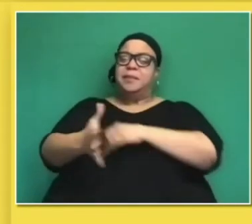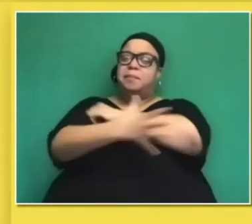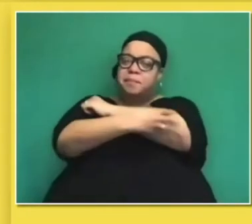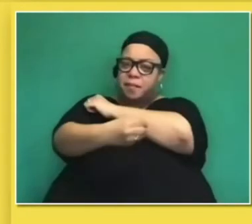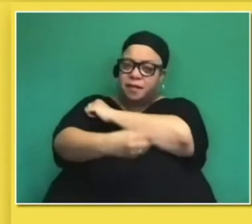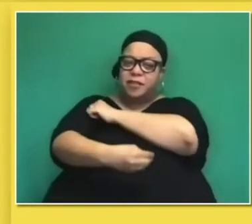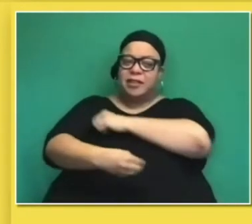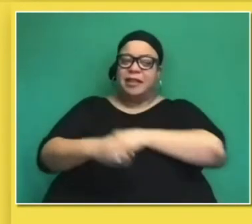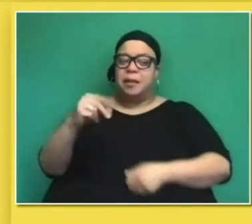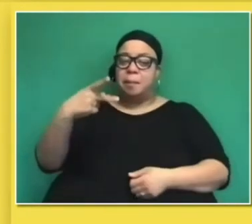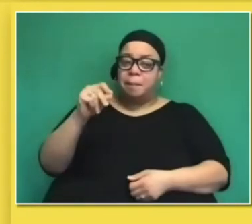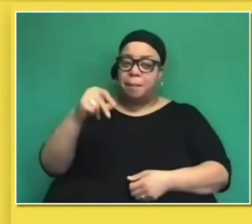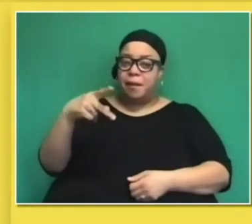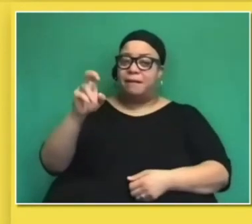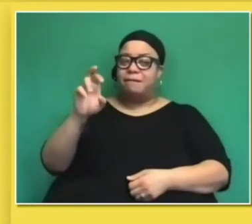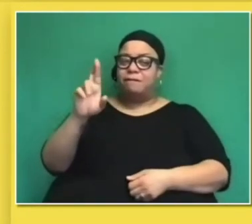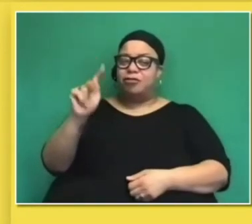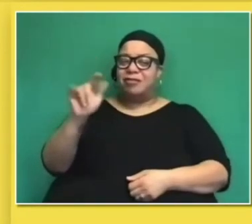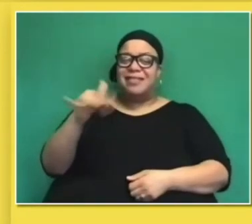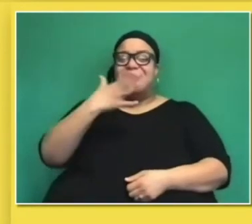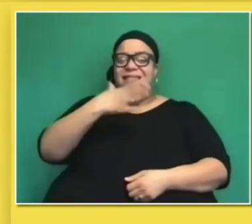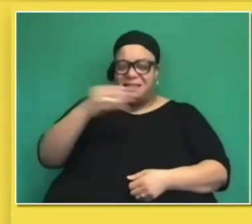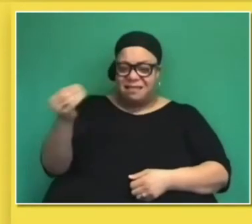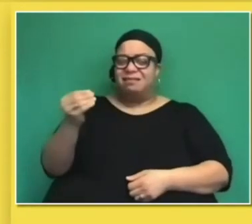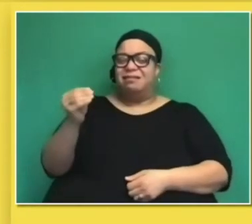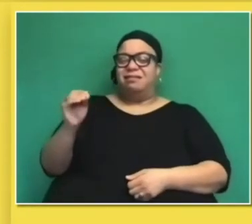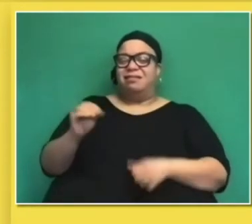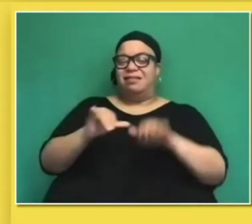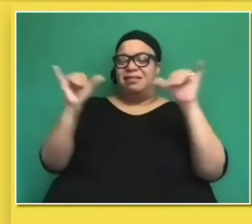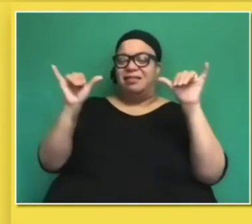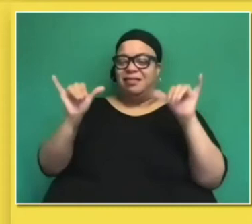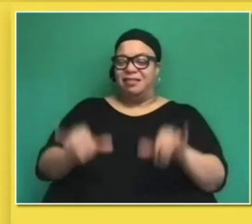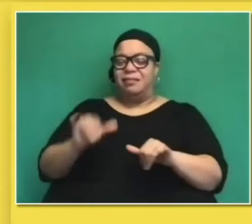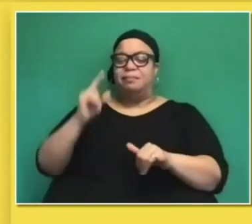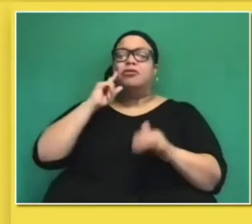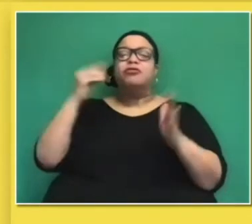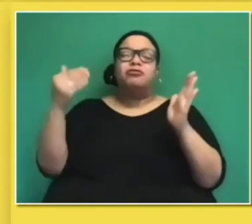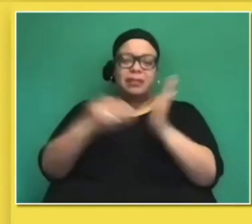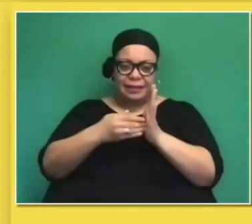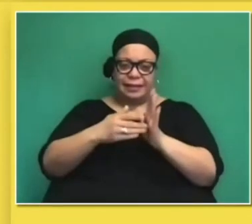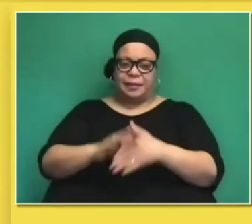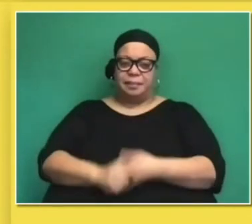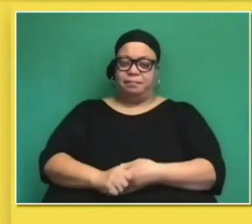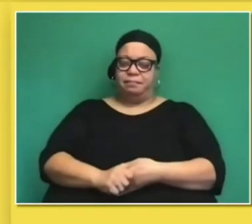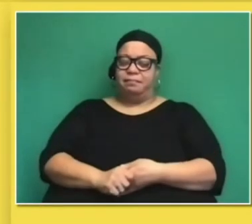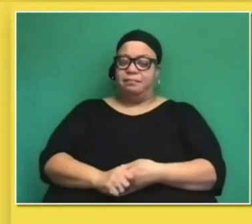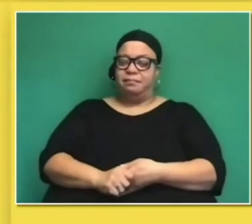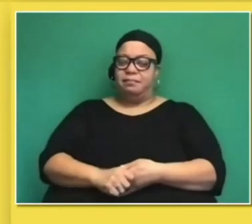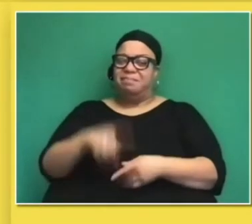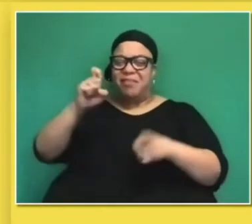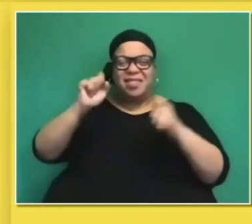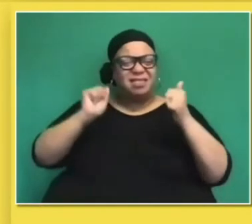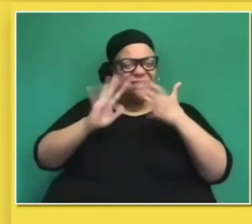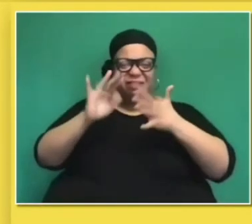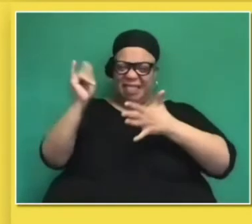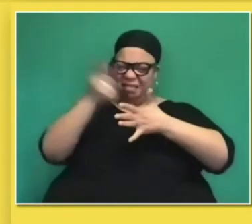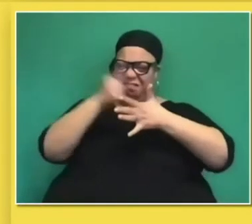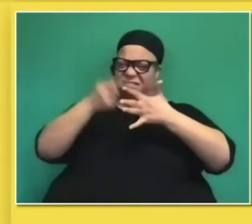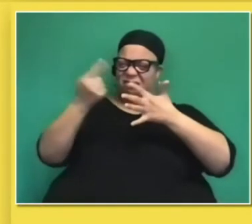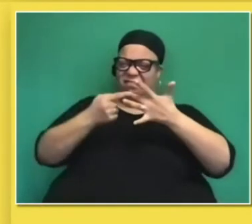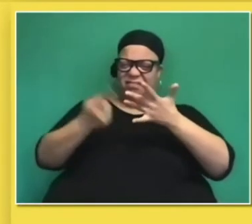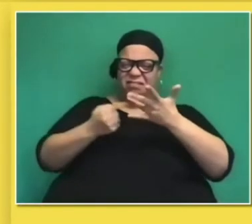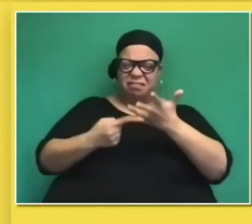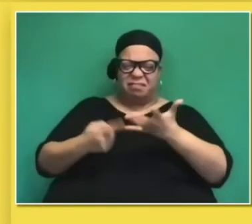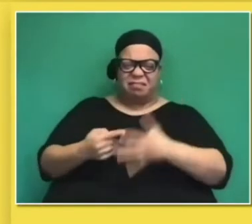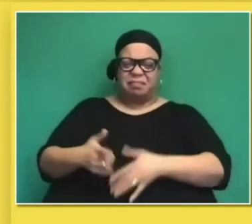racism, ecological devastation, the war economy, and the false moral narrative, religious nationalism, then that is the key to the